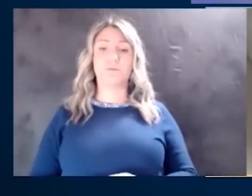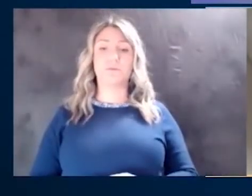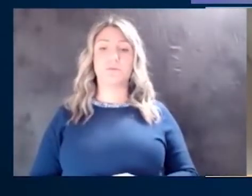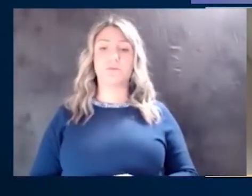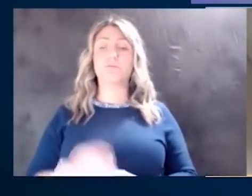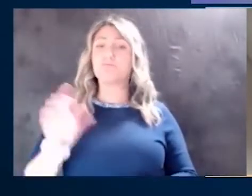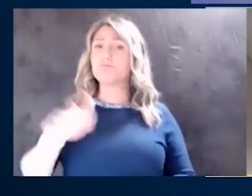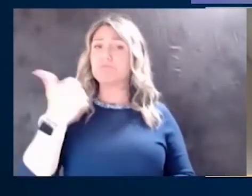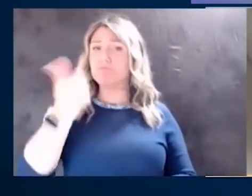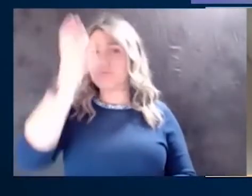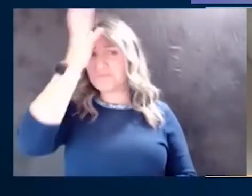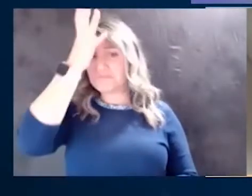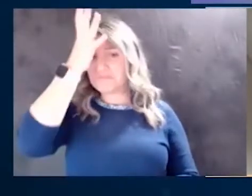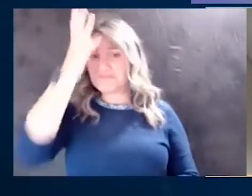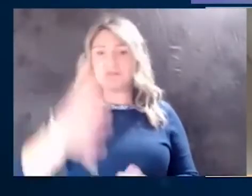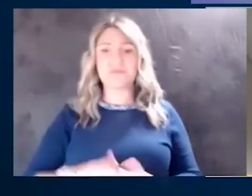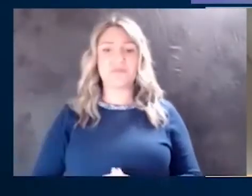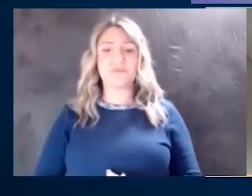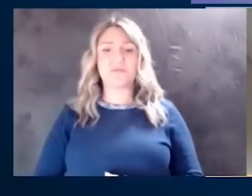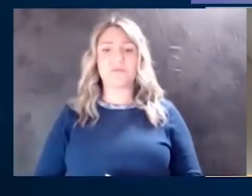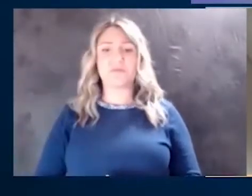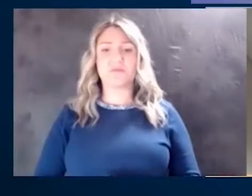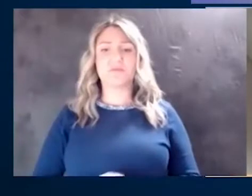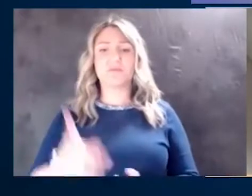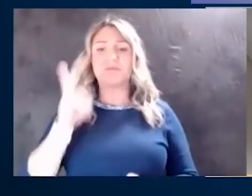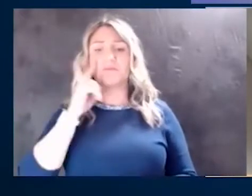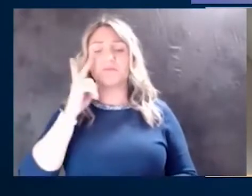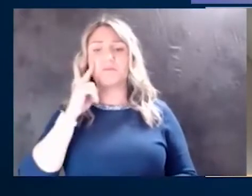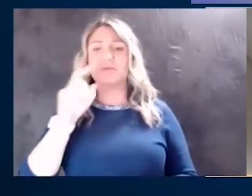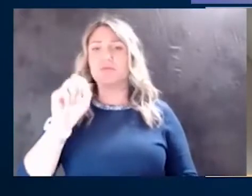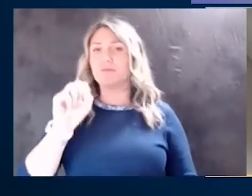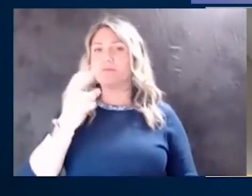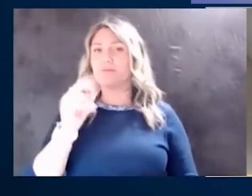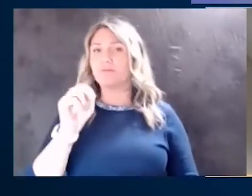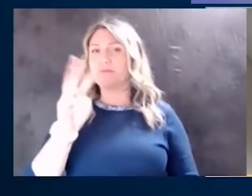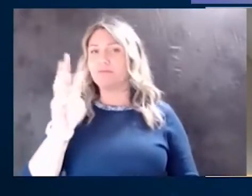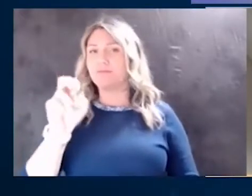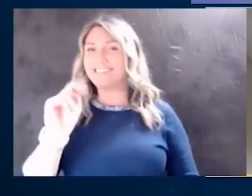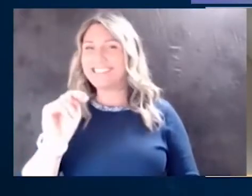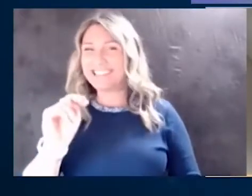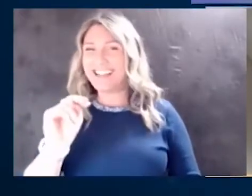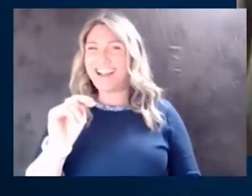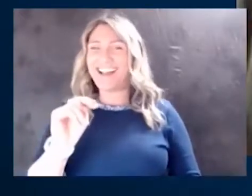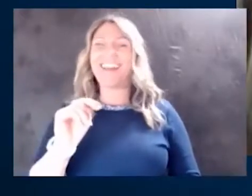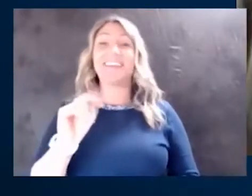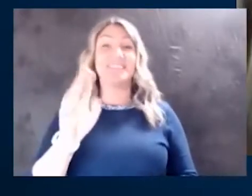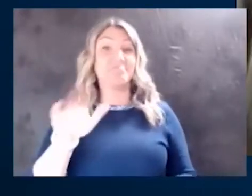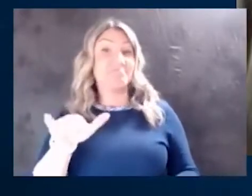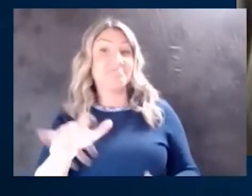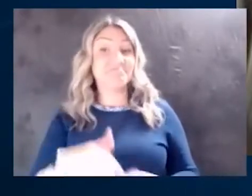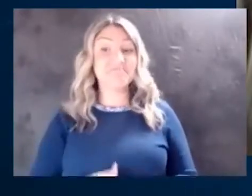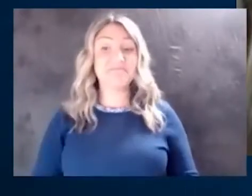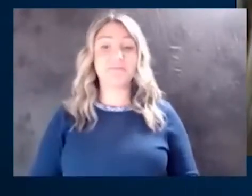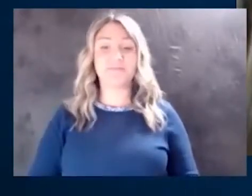up here. Let's see. Sean. Sean. There it is. Sean Curry. There we go. How are you handling this with your